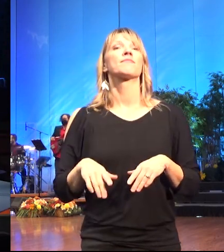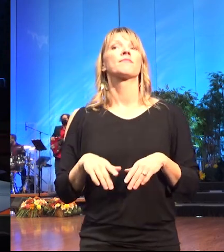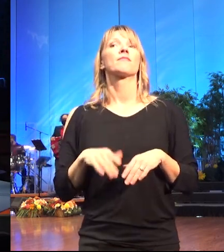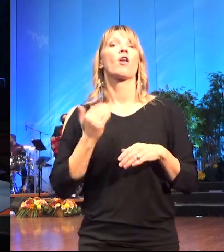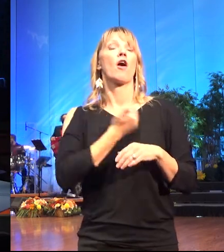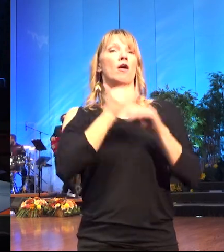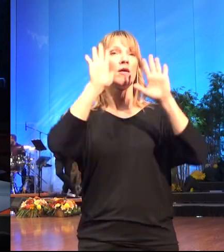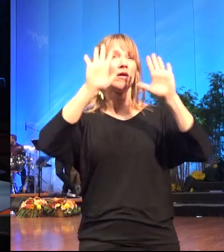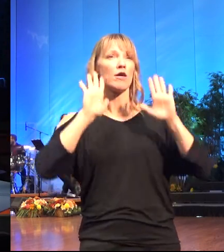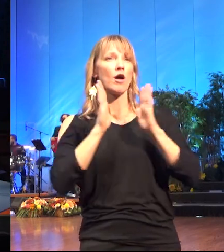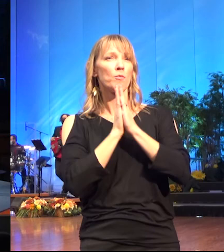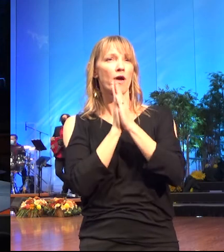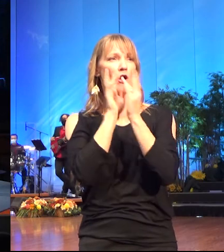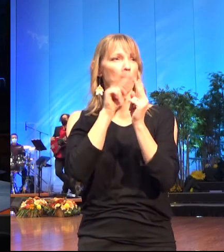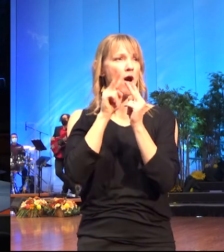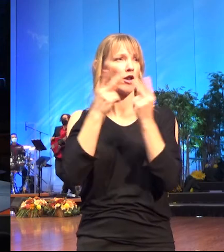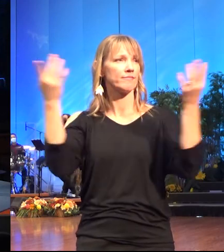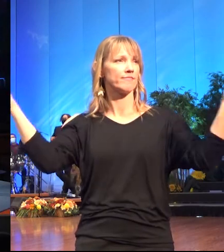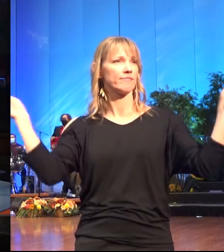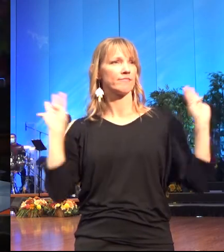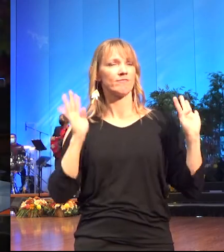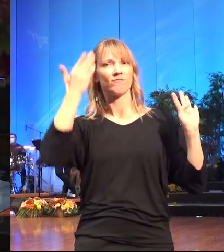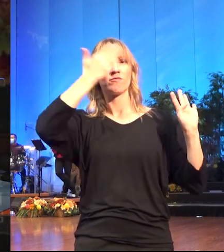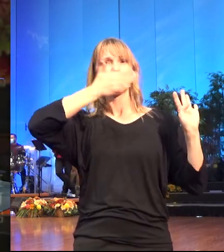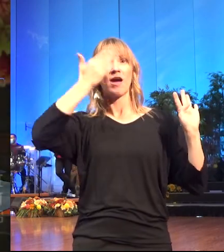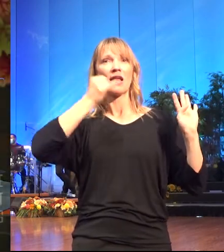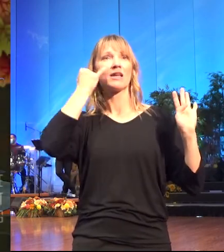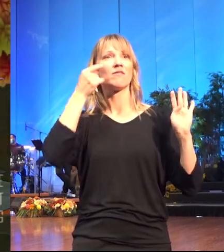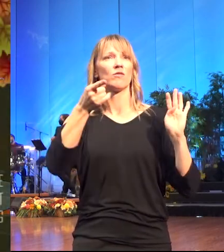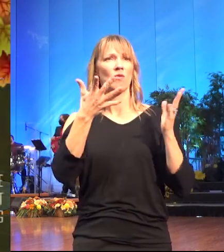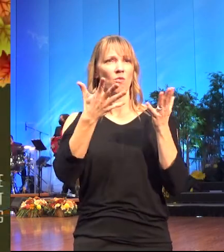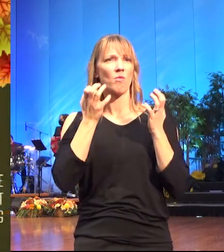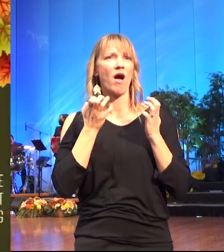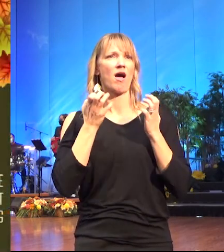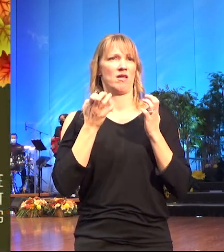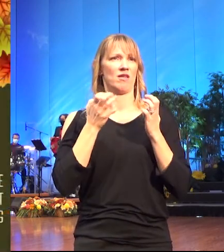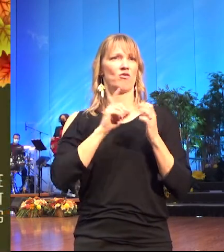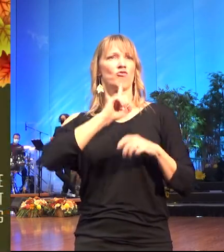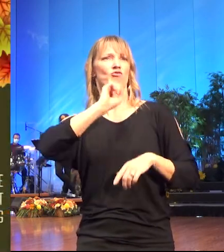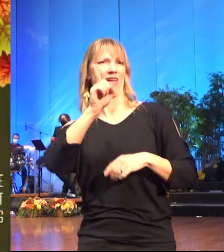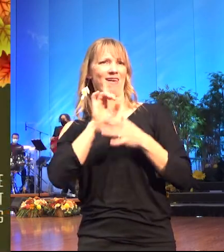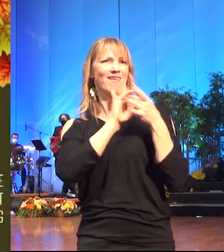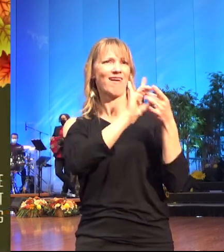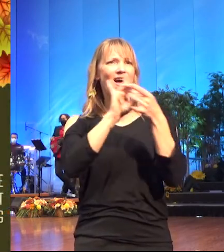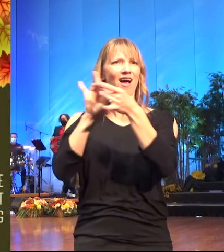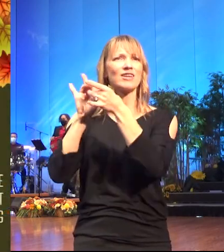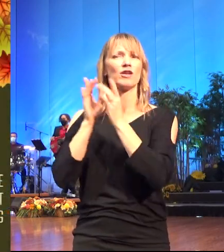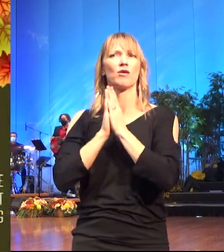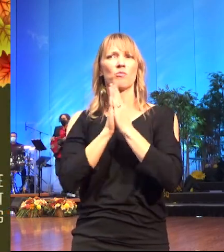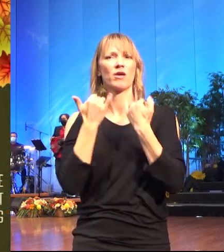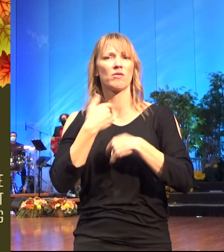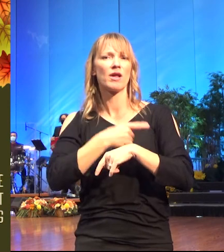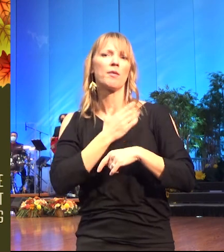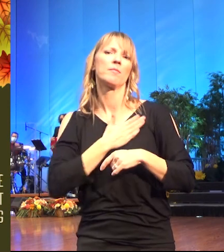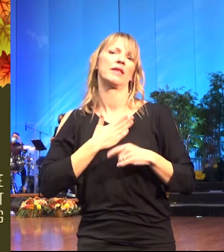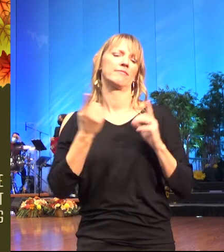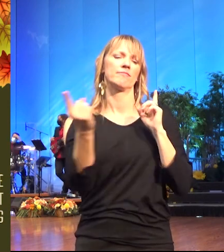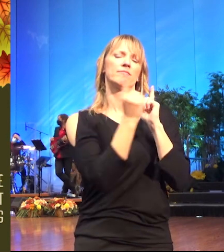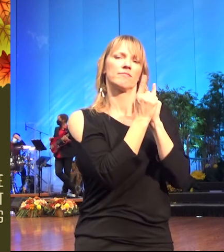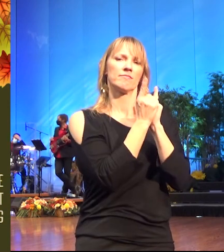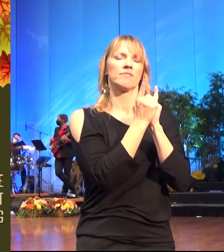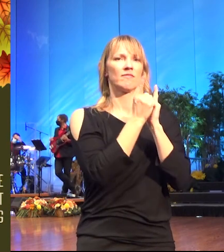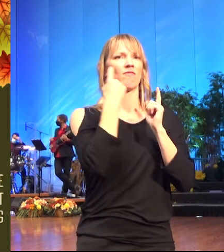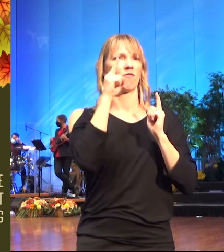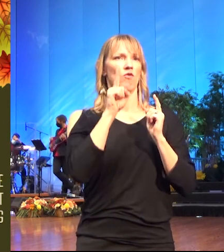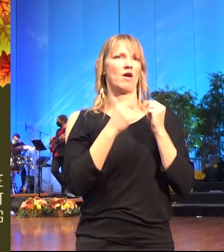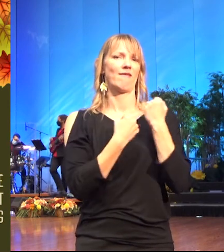prayer. And we want you to know of some things that are happening coming up this week. We are blessed to have our Harvest of Love